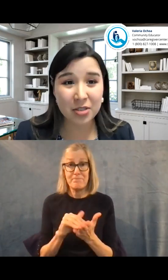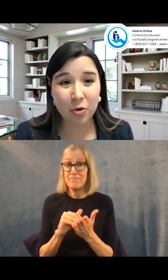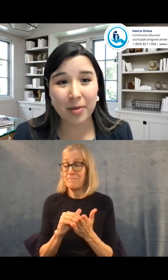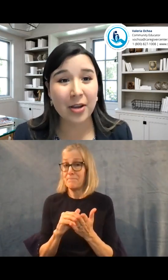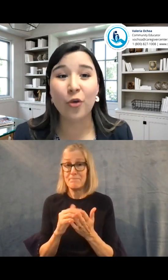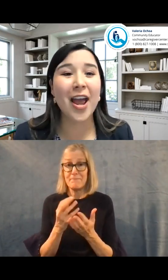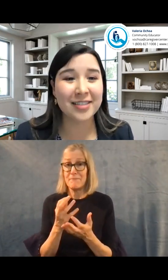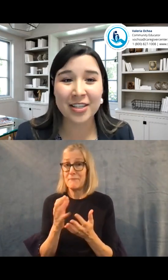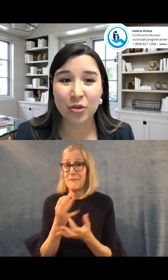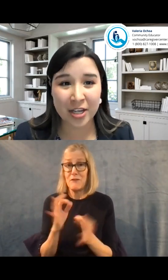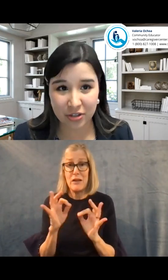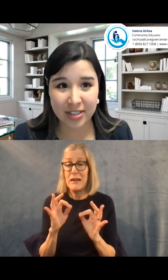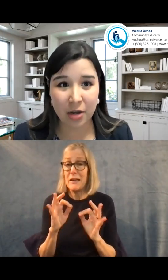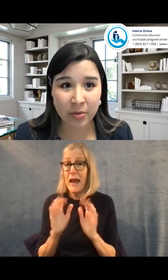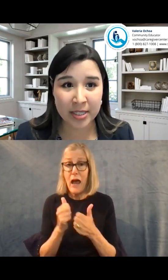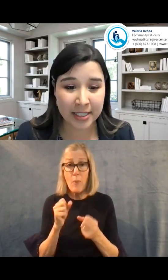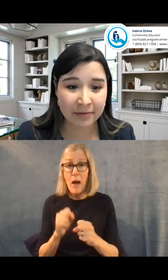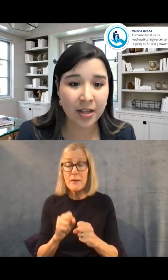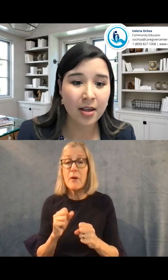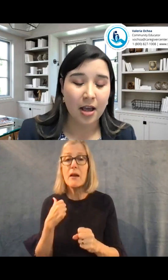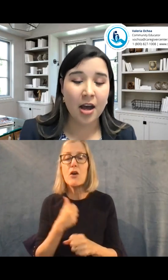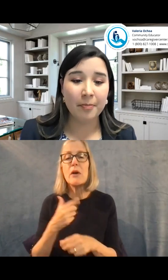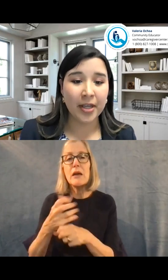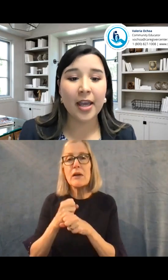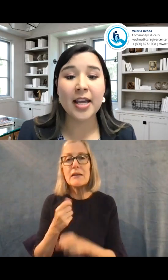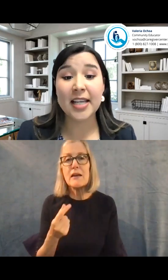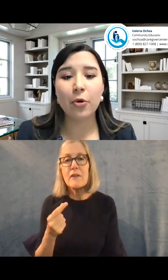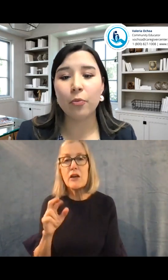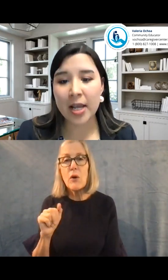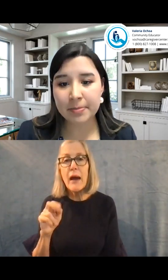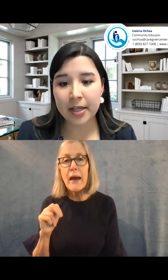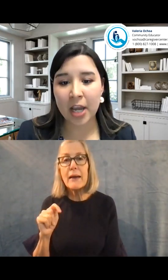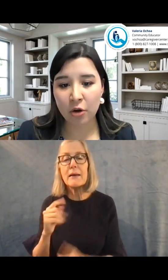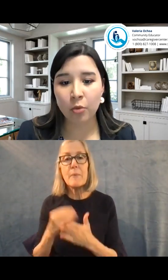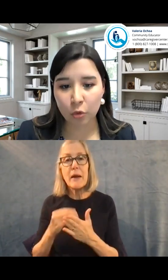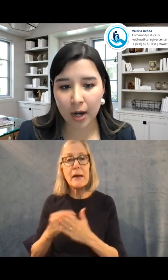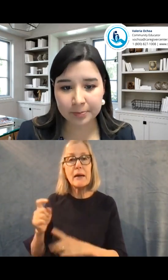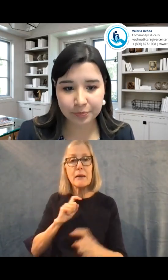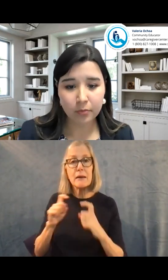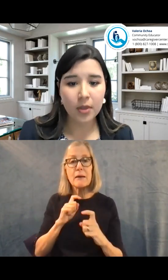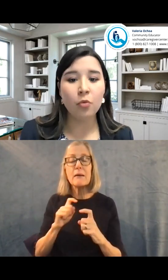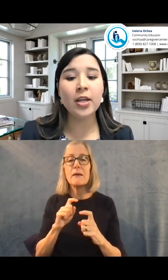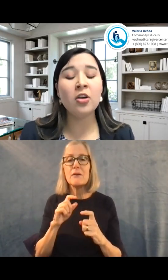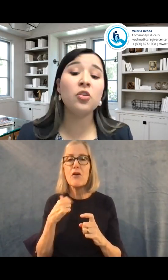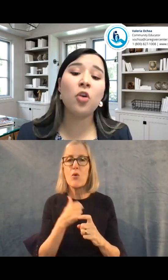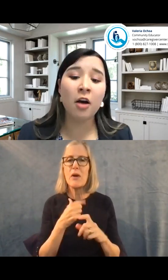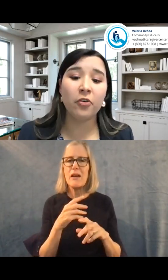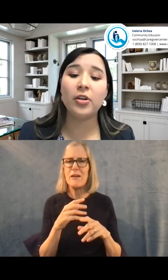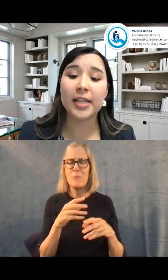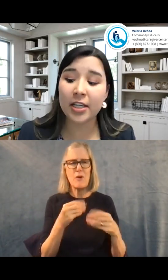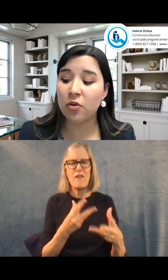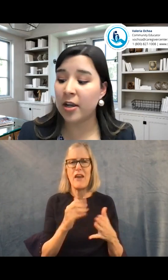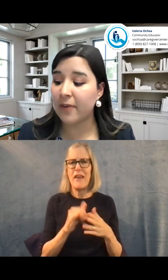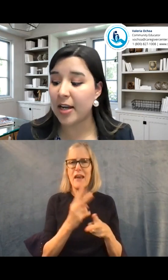made possible by grants and donations that we receive. And again, that's our respite care program. We also